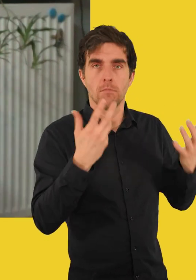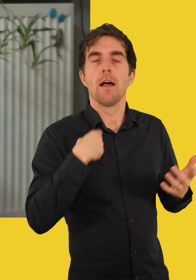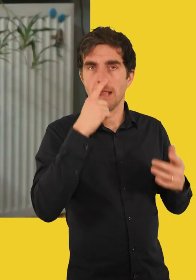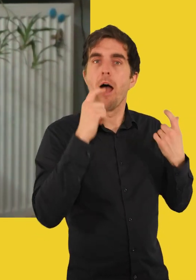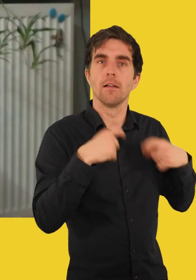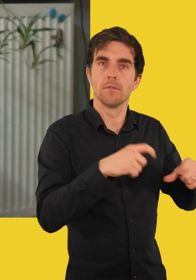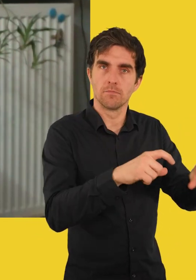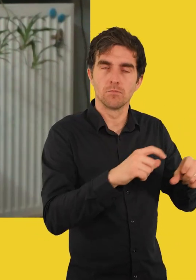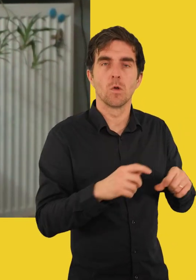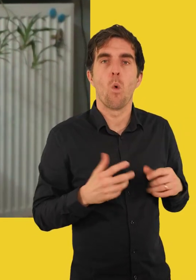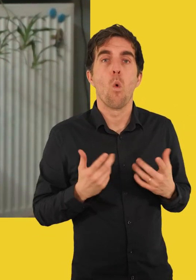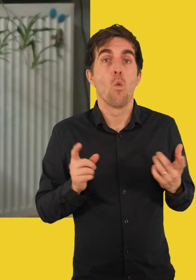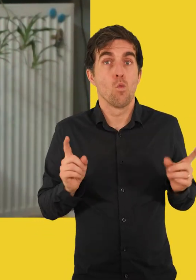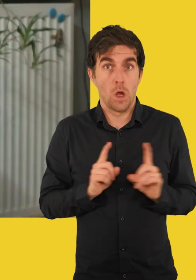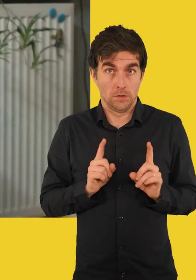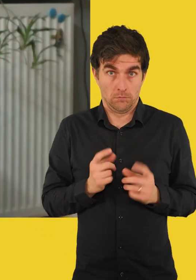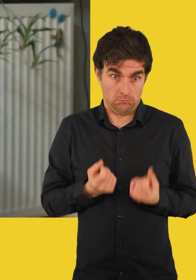And